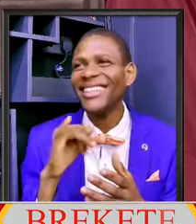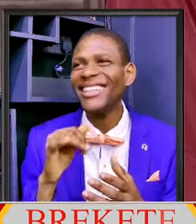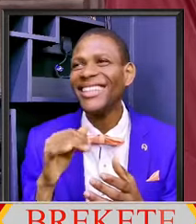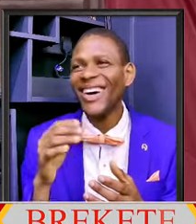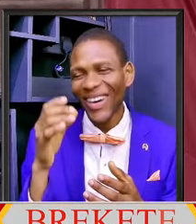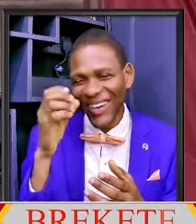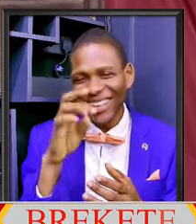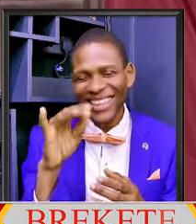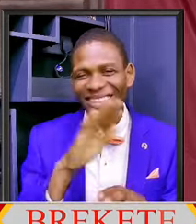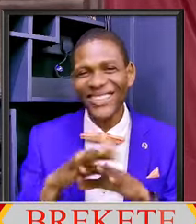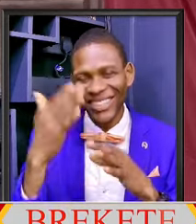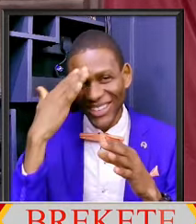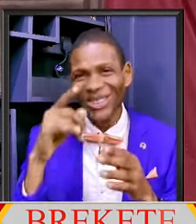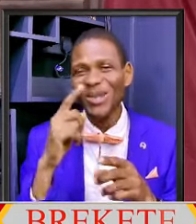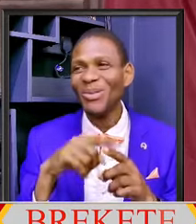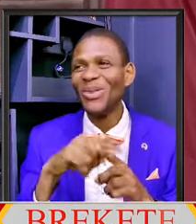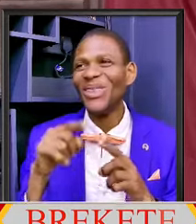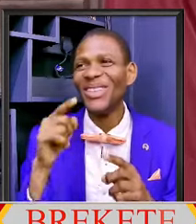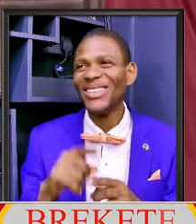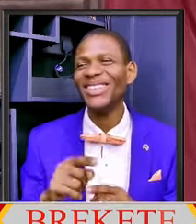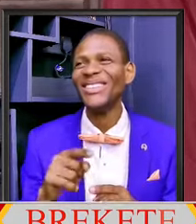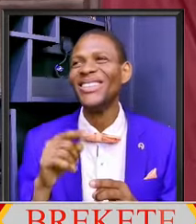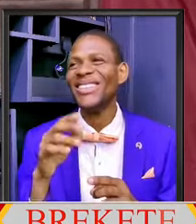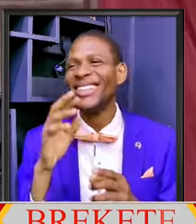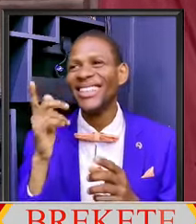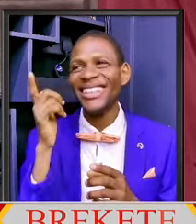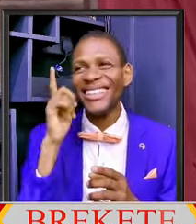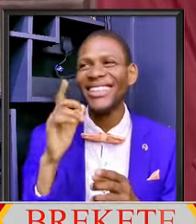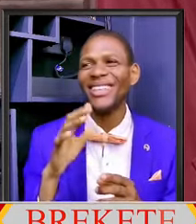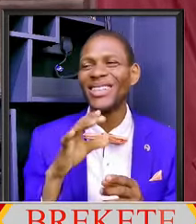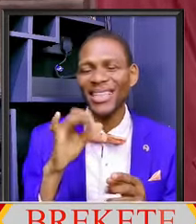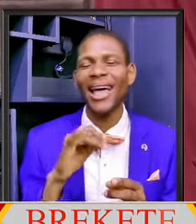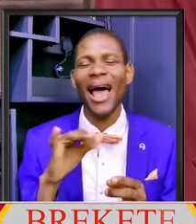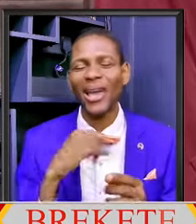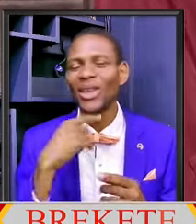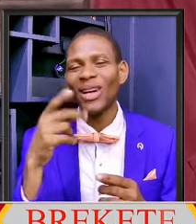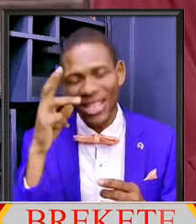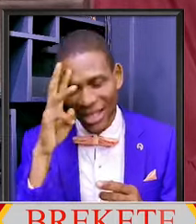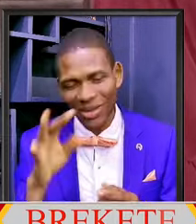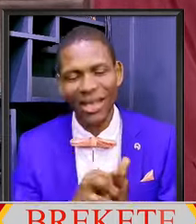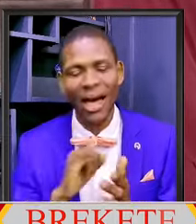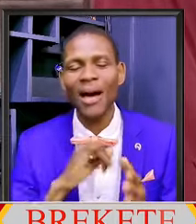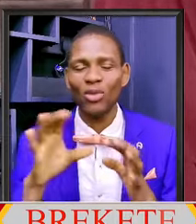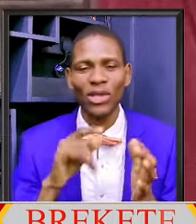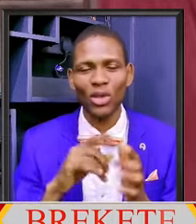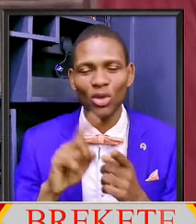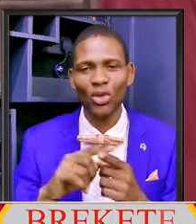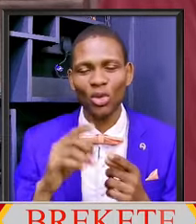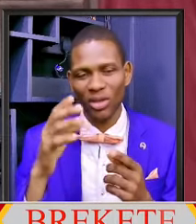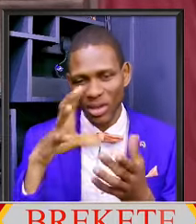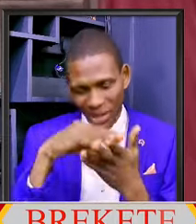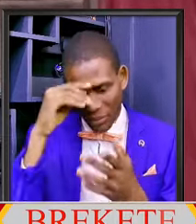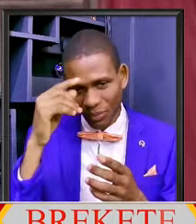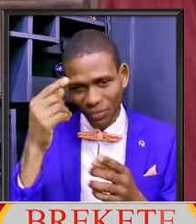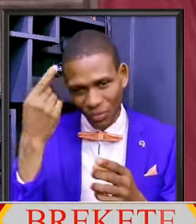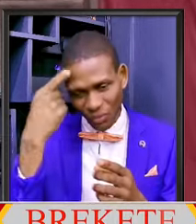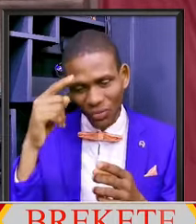ordinary doesn't know you, but every day you have to listen to the God knows you. I say, I'm doing it because I have to learn from him. Yes. We talk